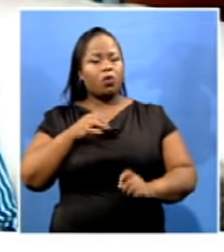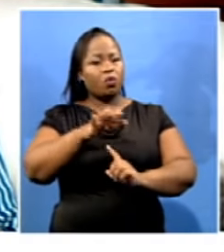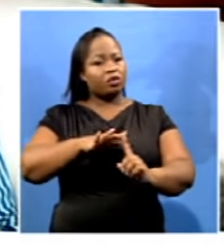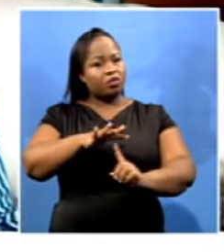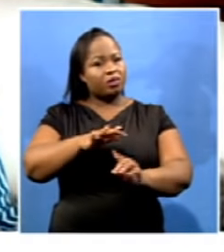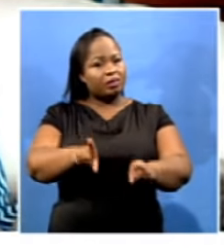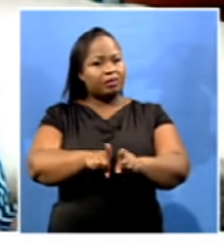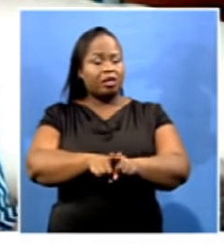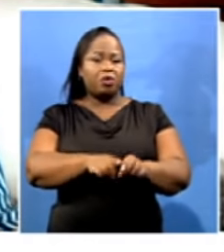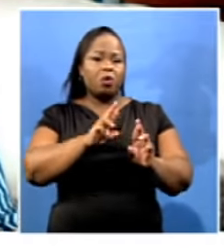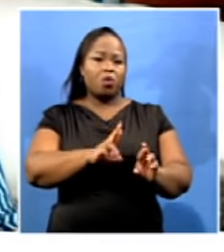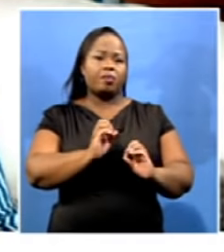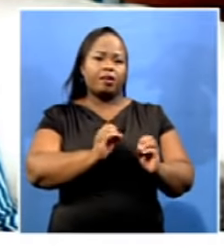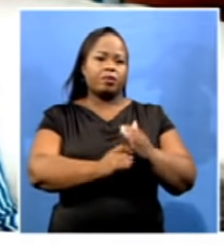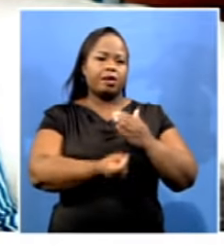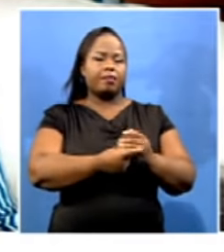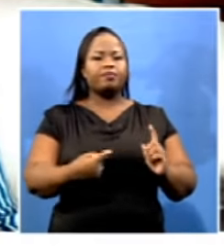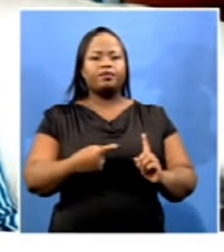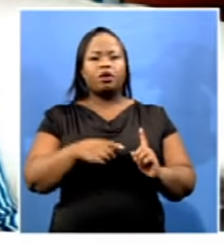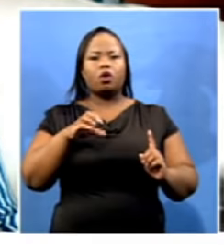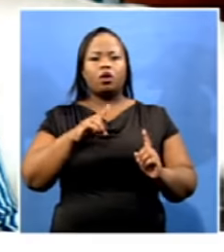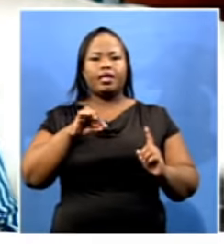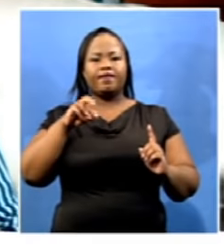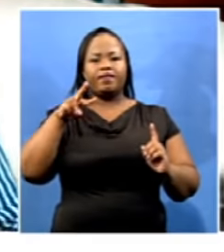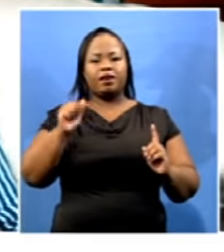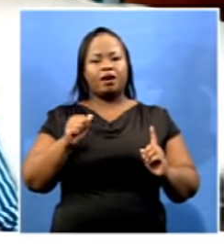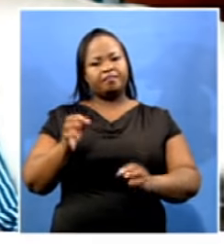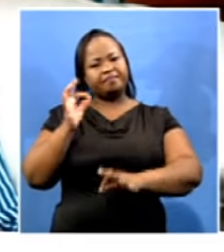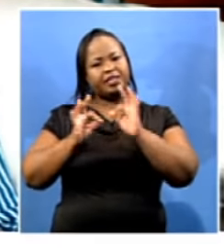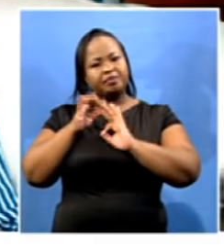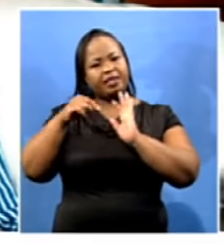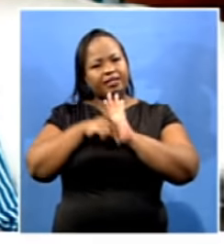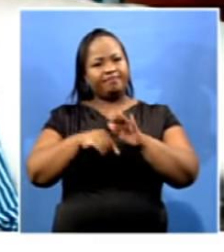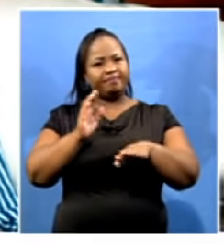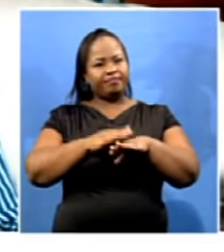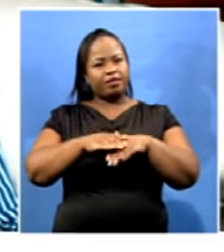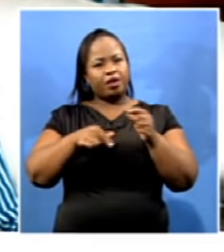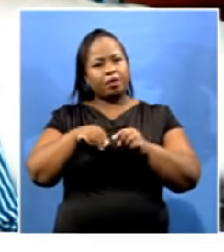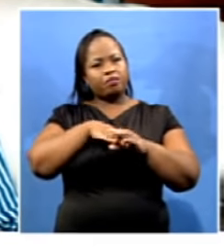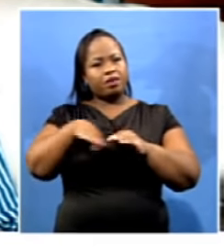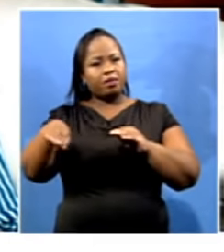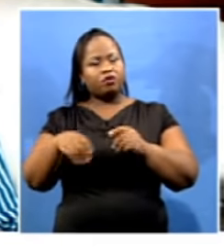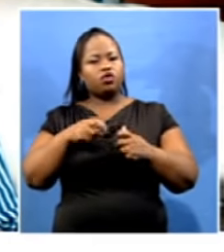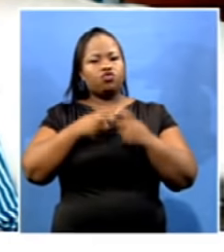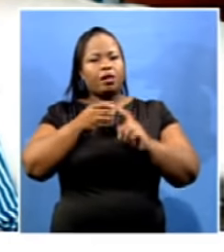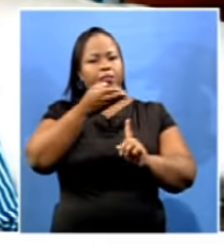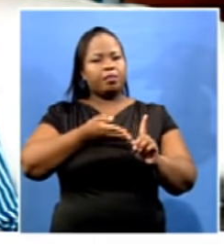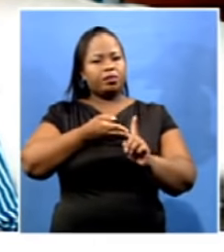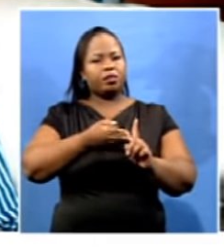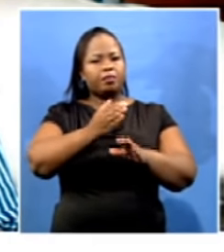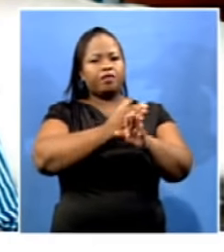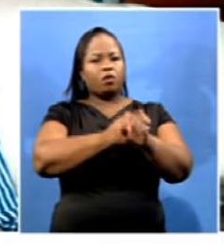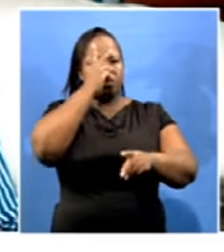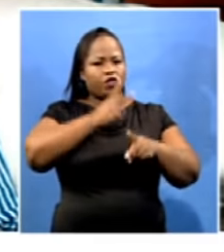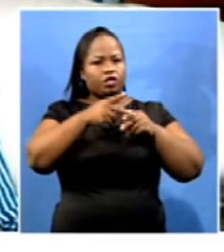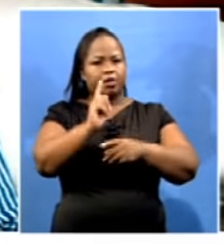that it never happens to them. Olivia Jasriel, giving us her view on the release of convicted rapist and former professional